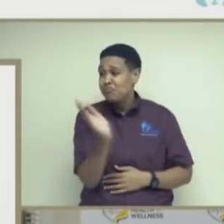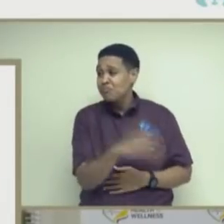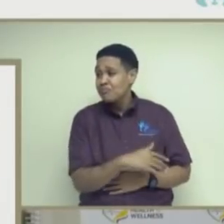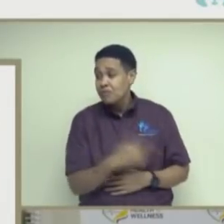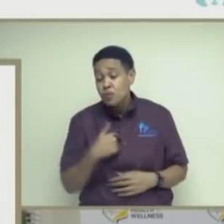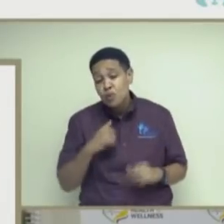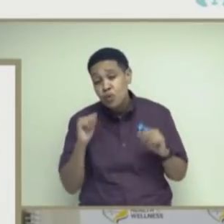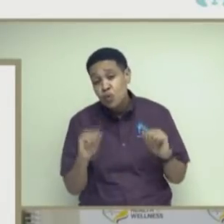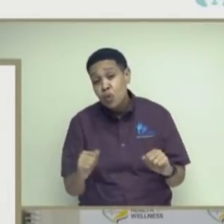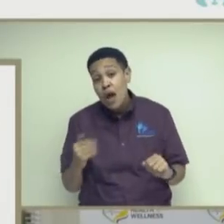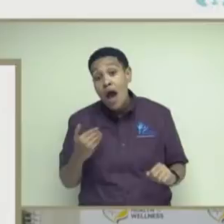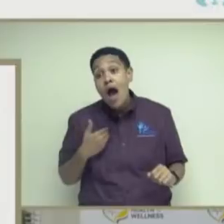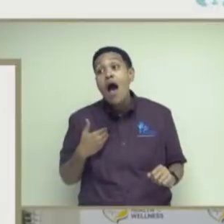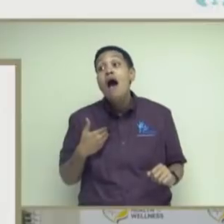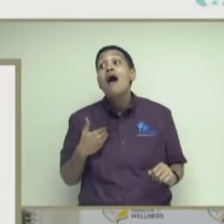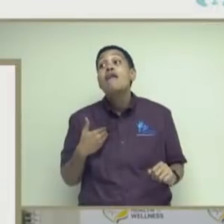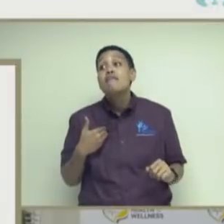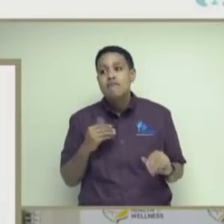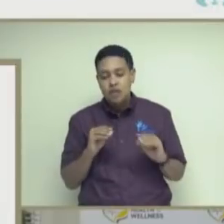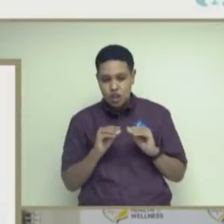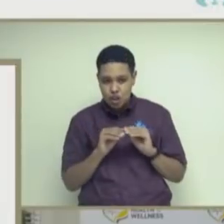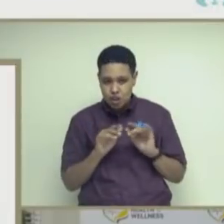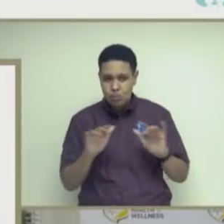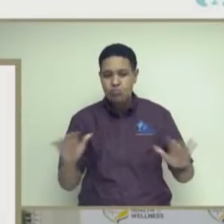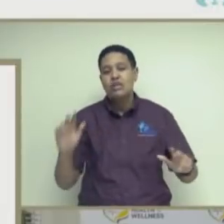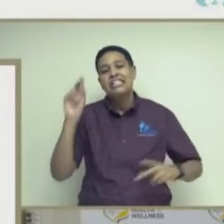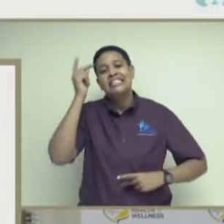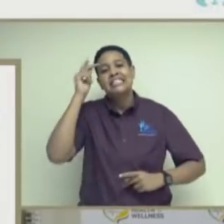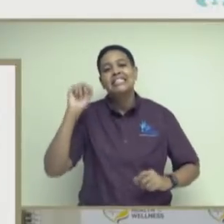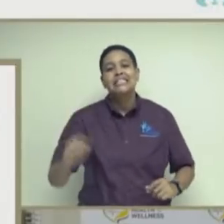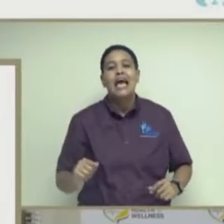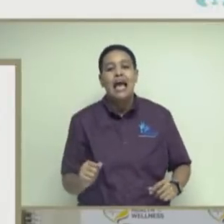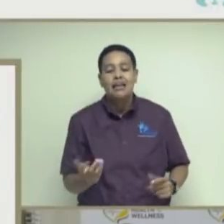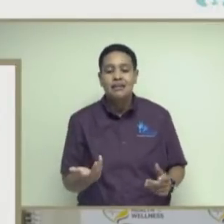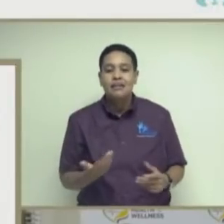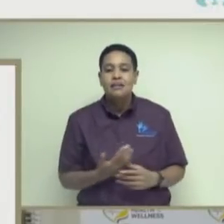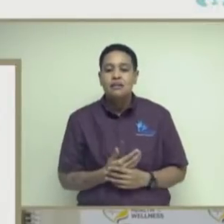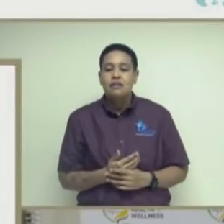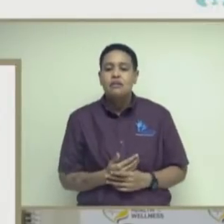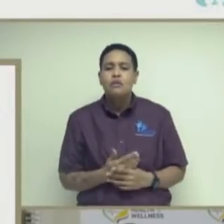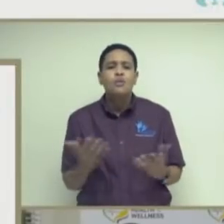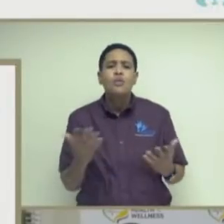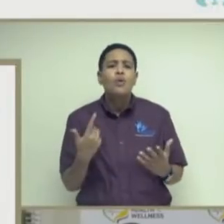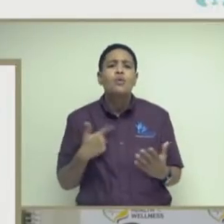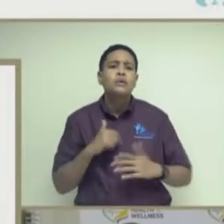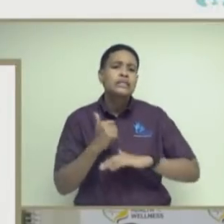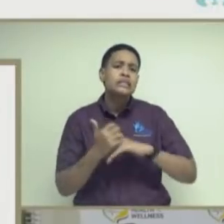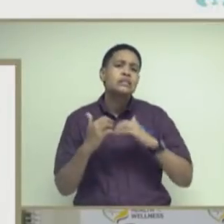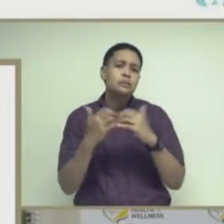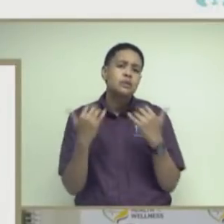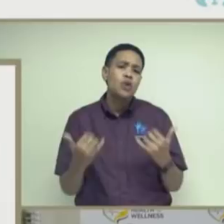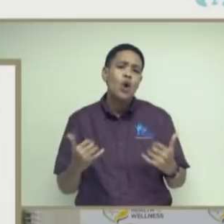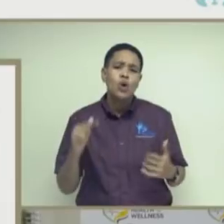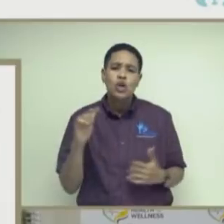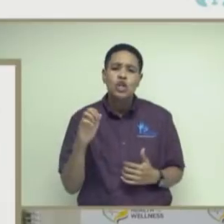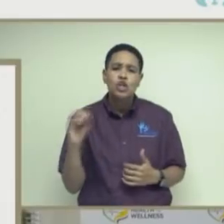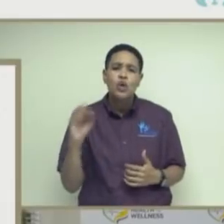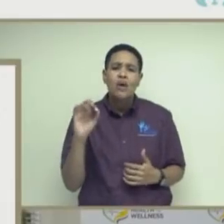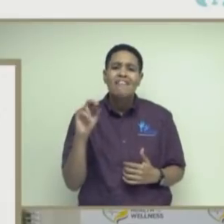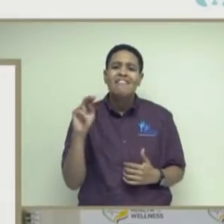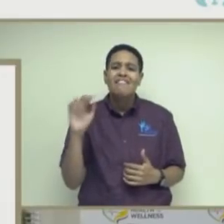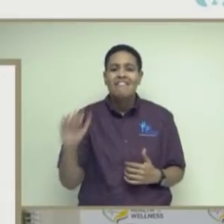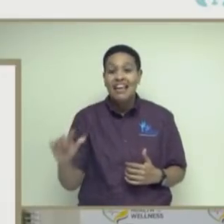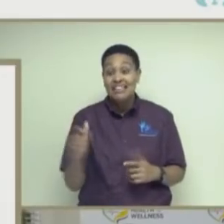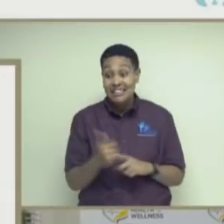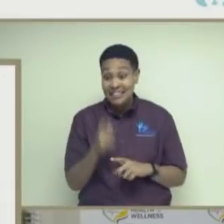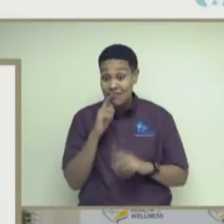could have uncontrolled spread of disease. Now, what are we putting in place? The geofencing tools that